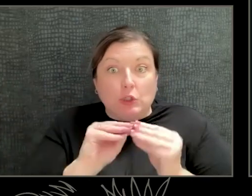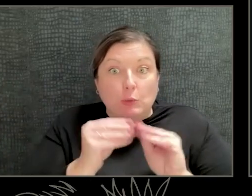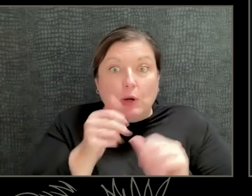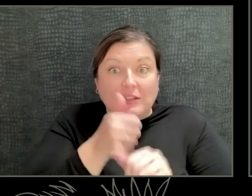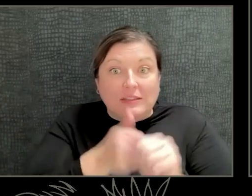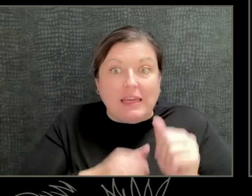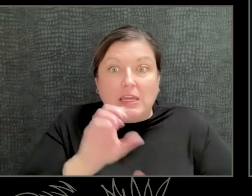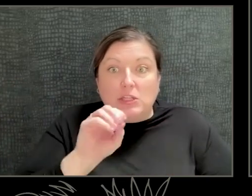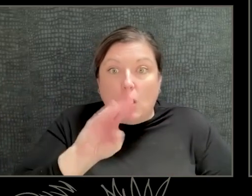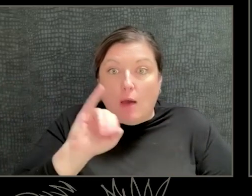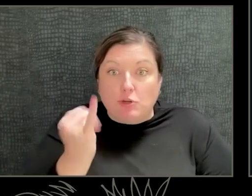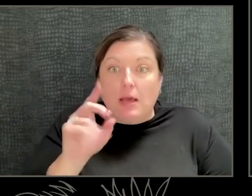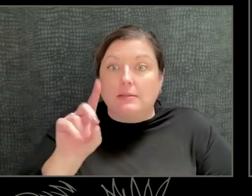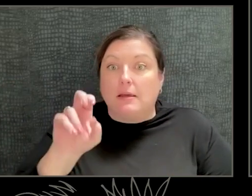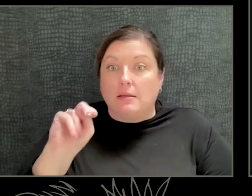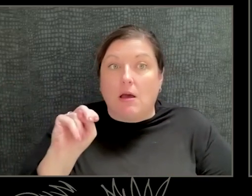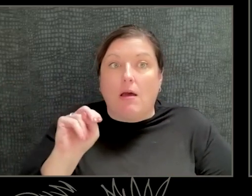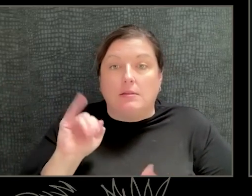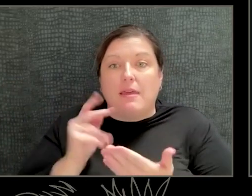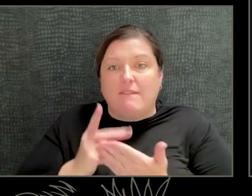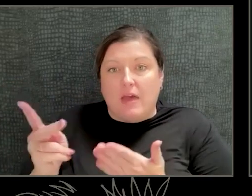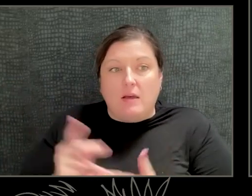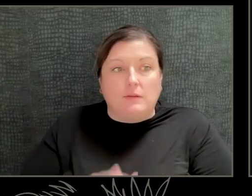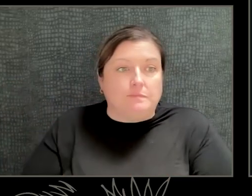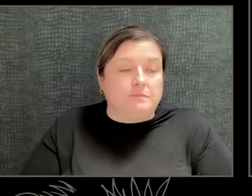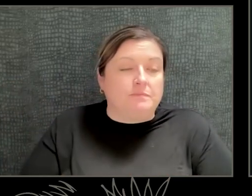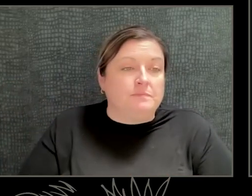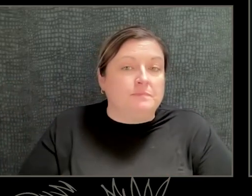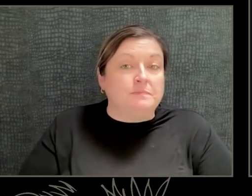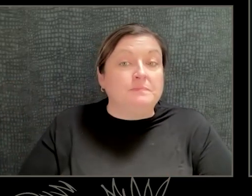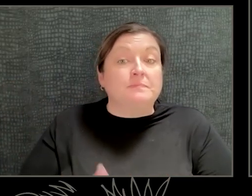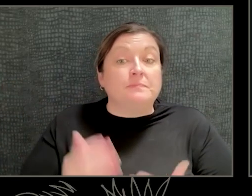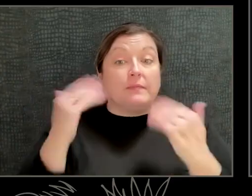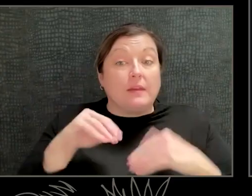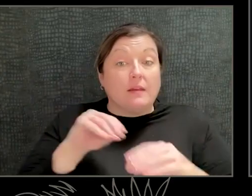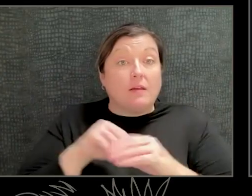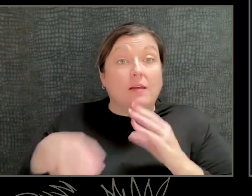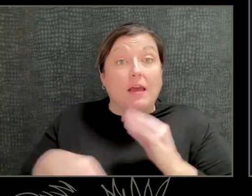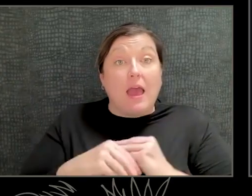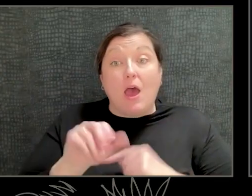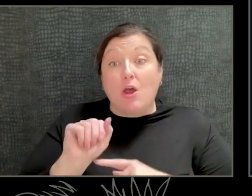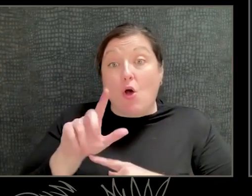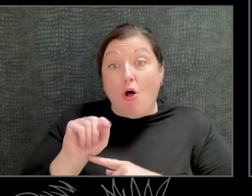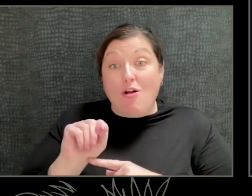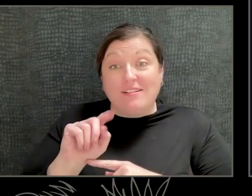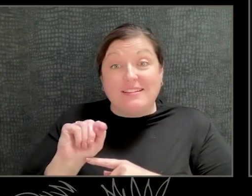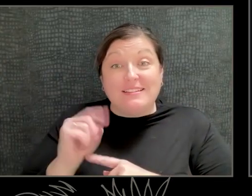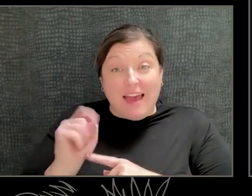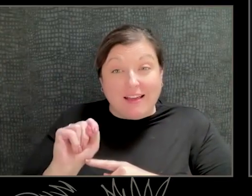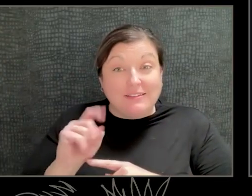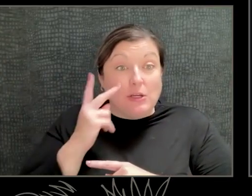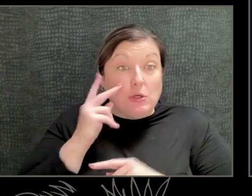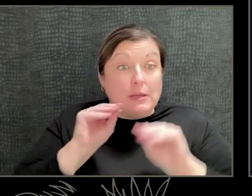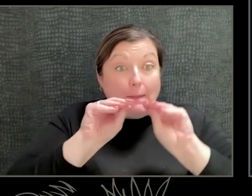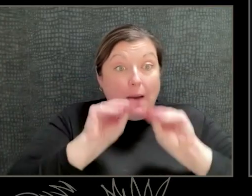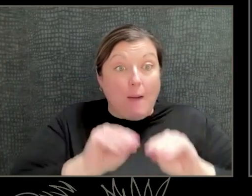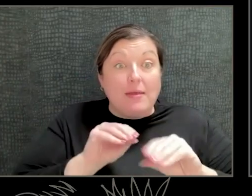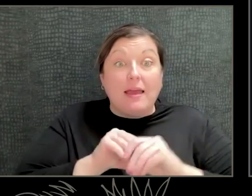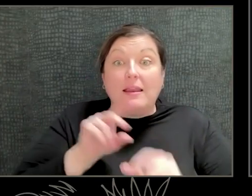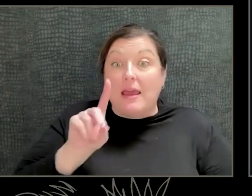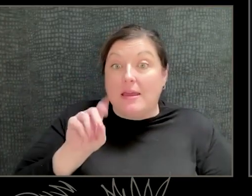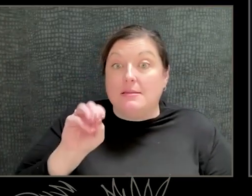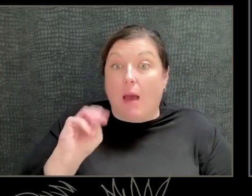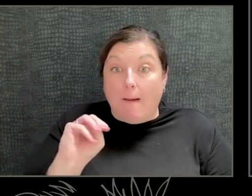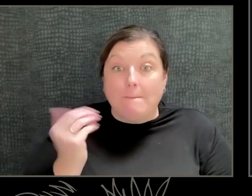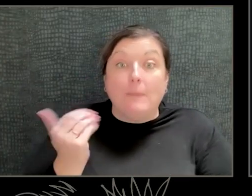DOM elements that failed. And then we go in and we add our alt text, and you see it populated in the DOM, and we